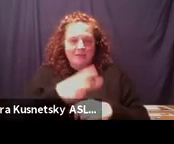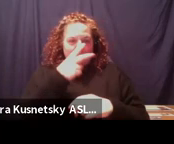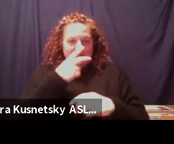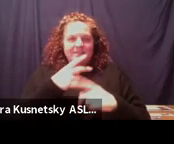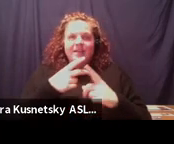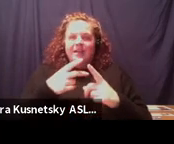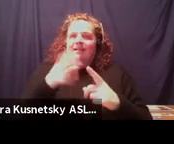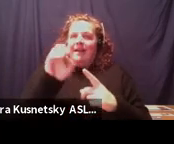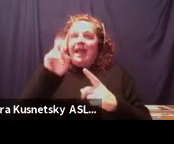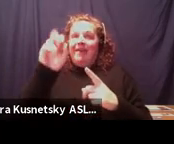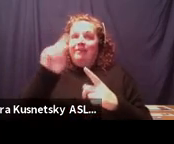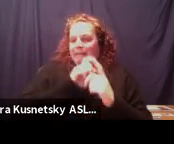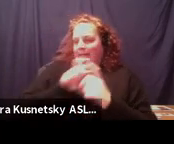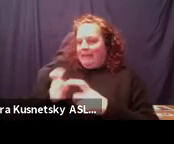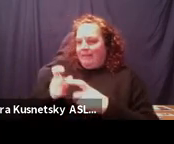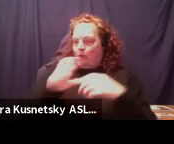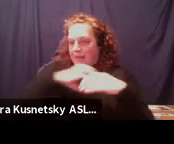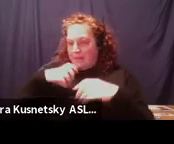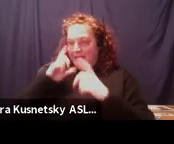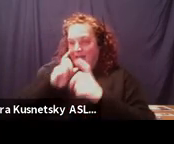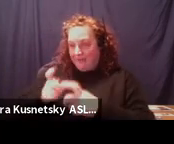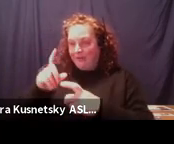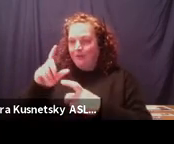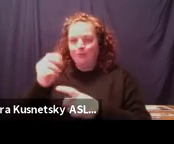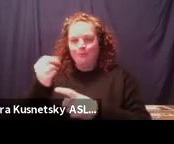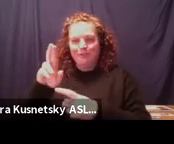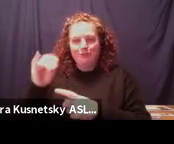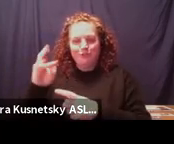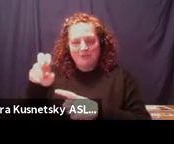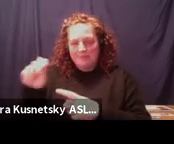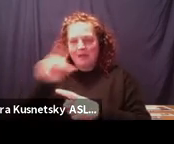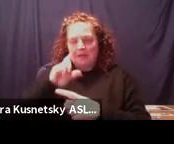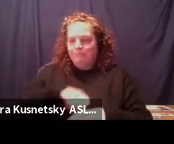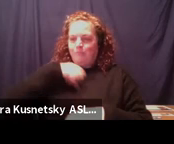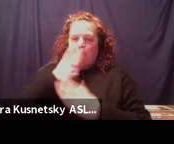to Kimani in more ways than one, and I'm so proud of both of them.